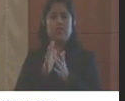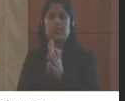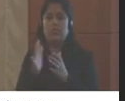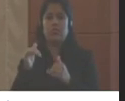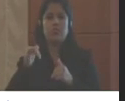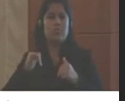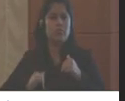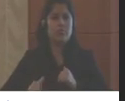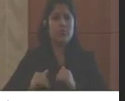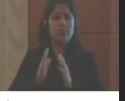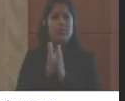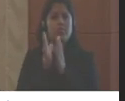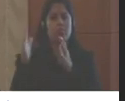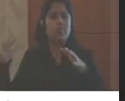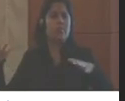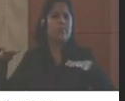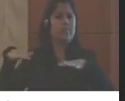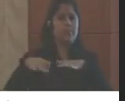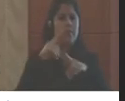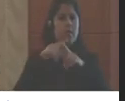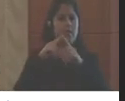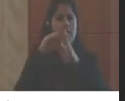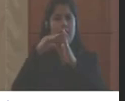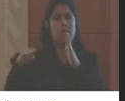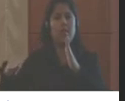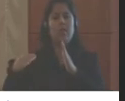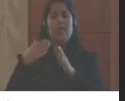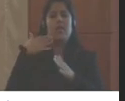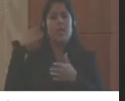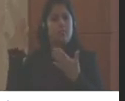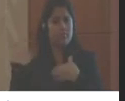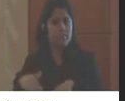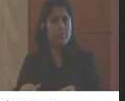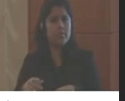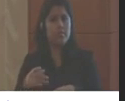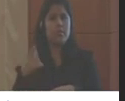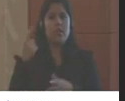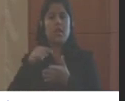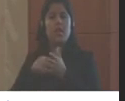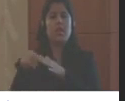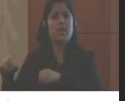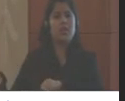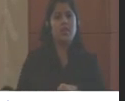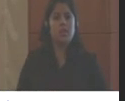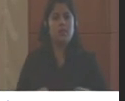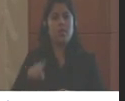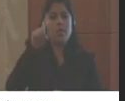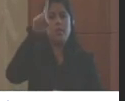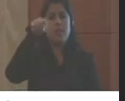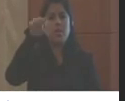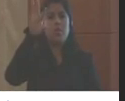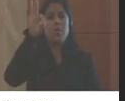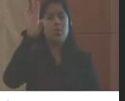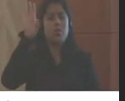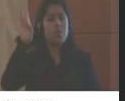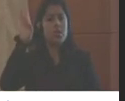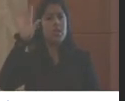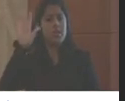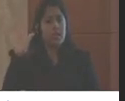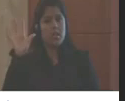permanent possibility of experiencing a very strong earthquake. It was precisely in the earthquake